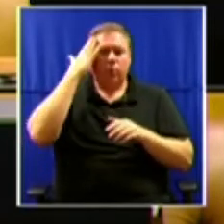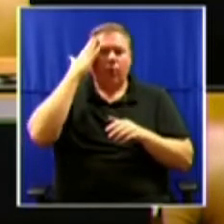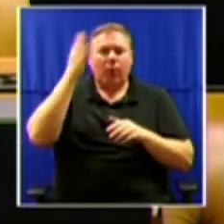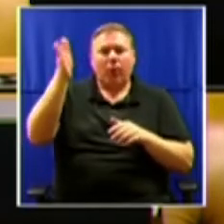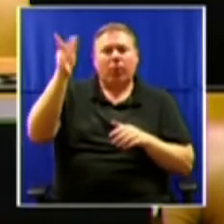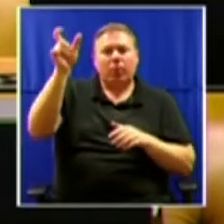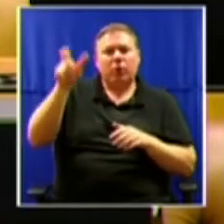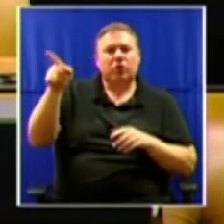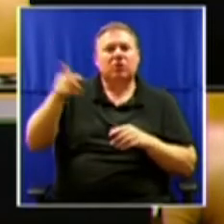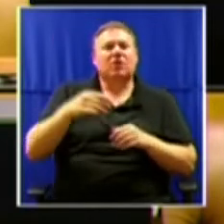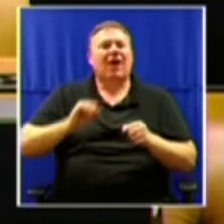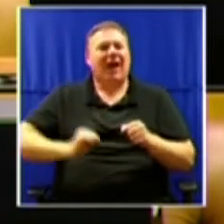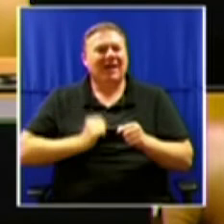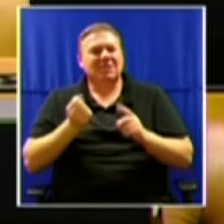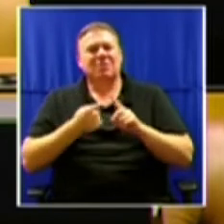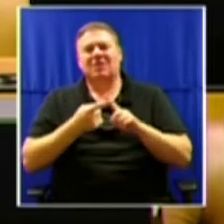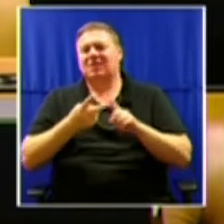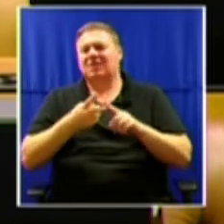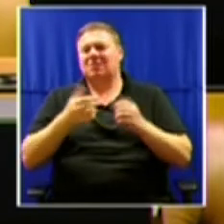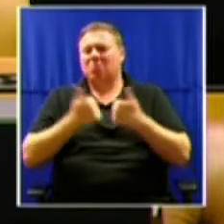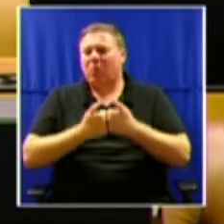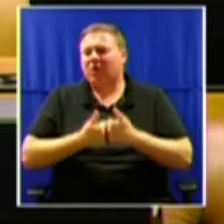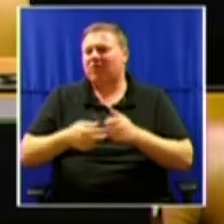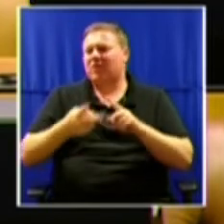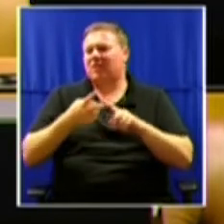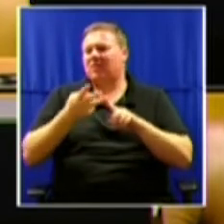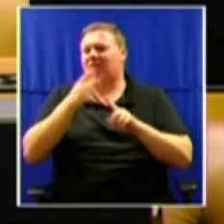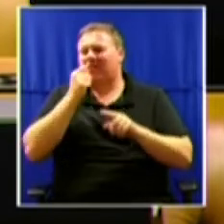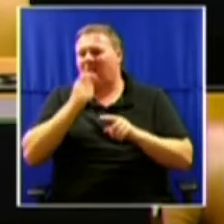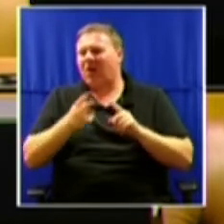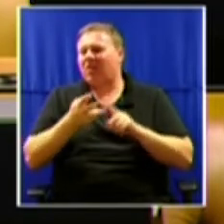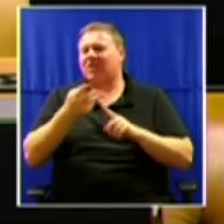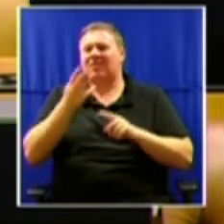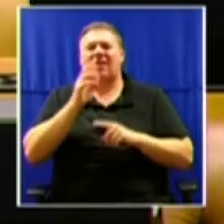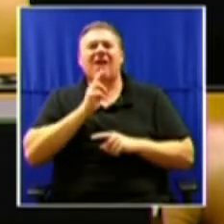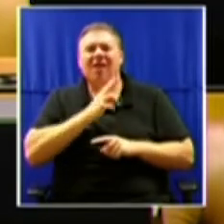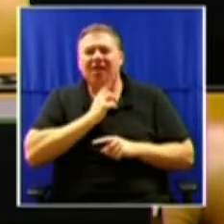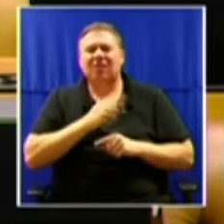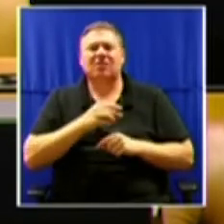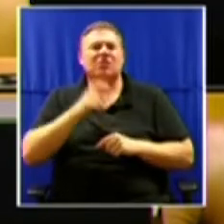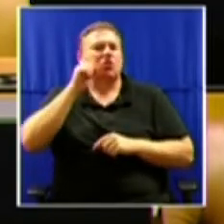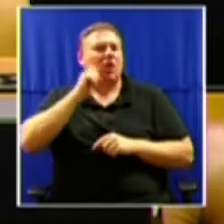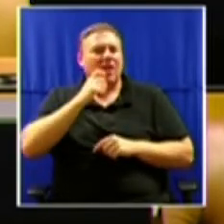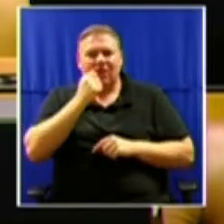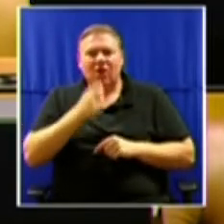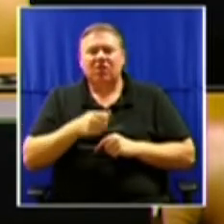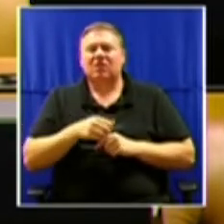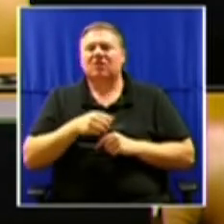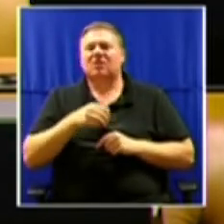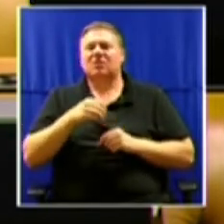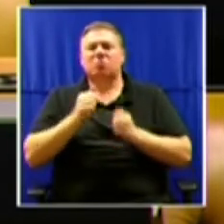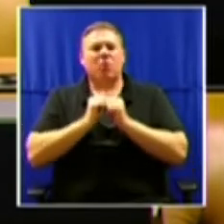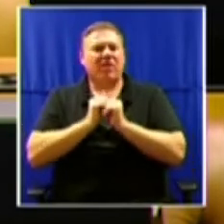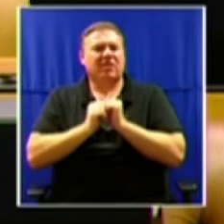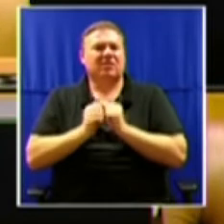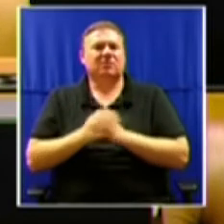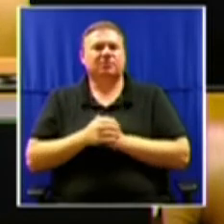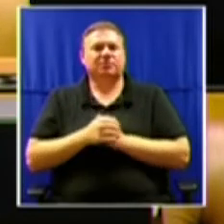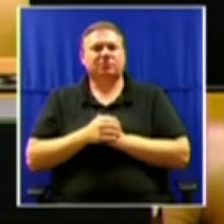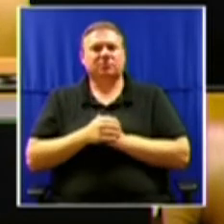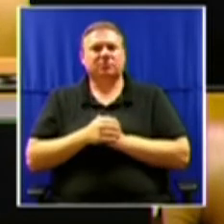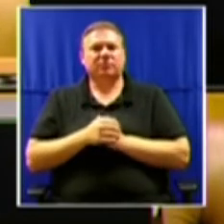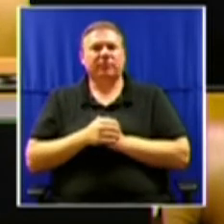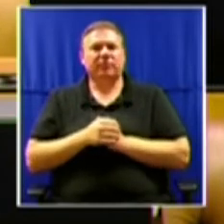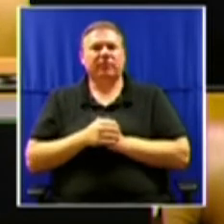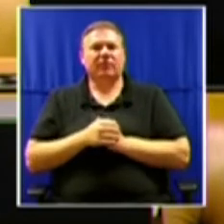by husbands. They are raped by boyfriends, fathers, uncles, grandfathers, brothers. So it's an issue when we make this